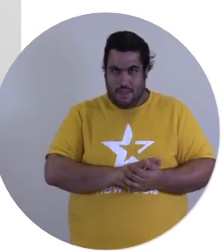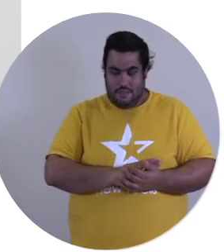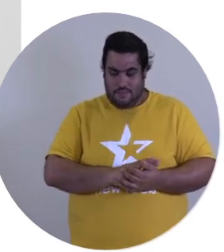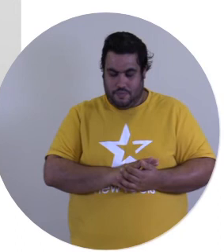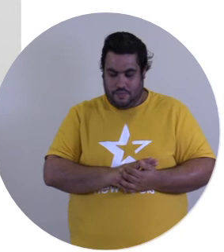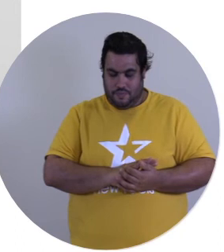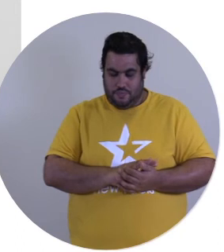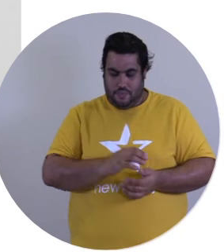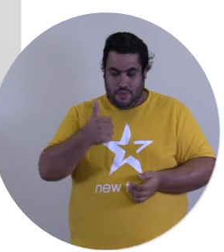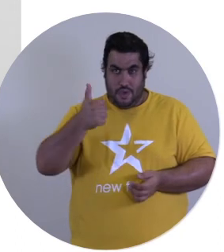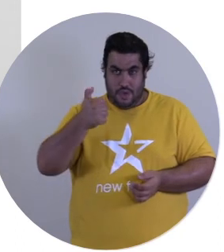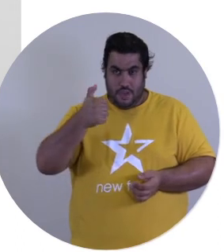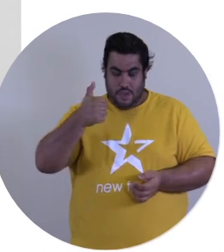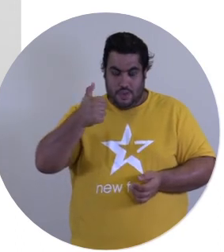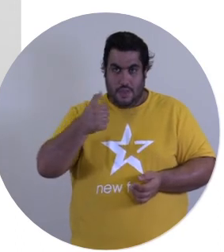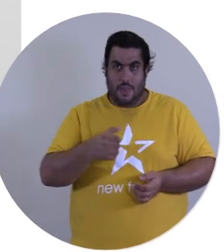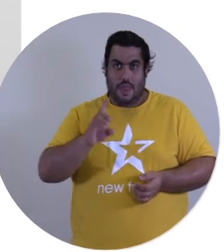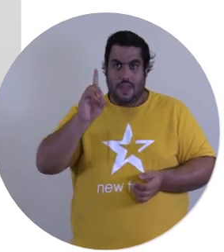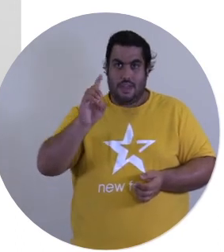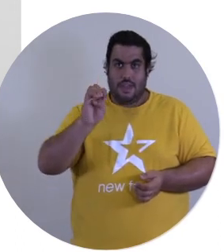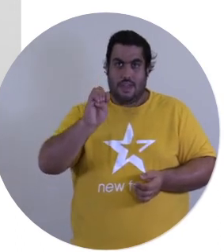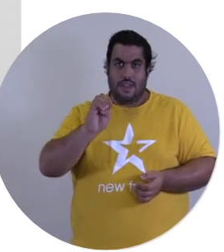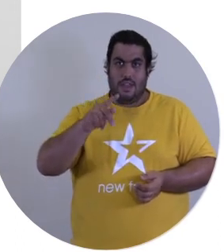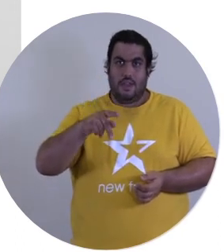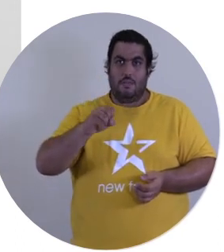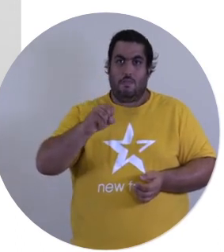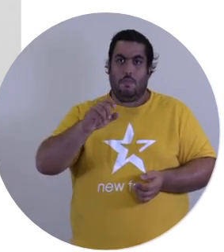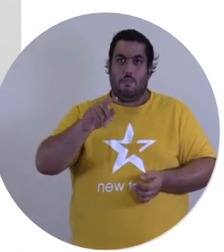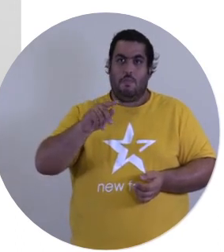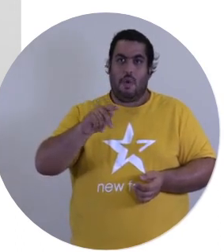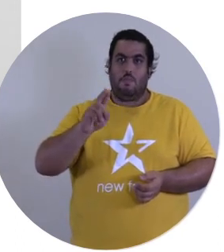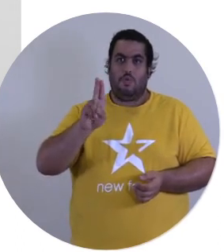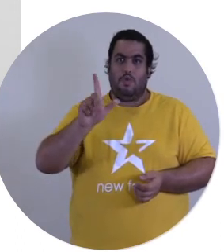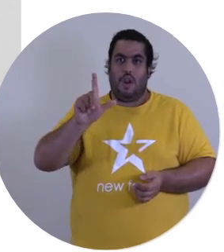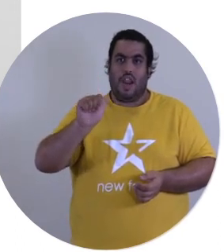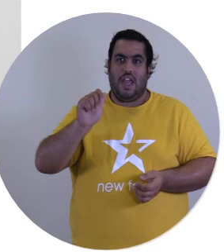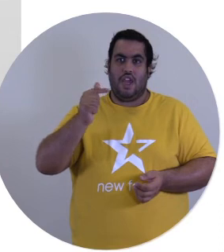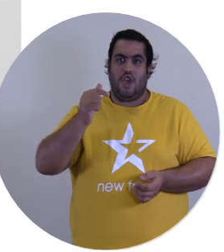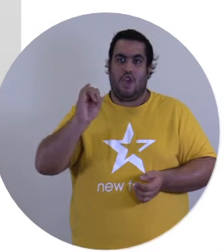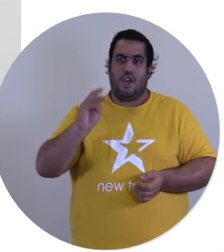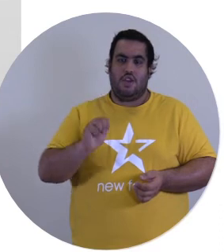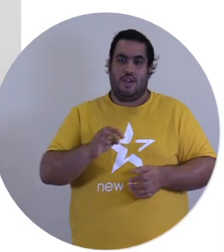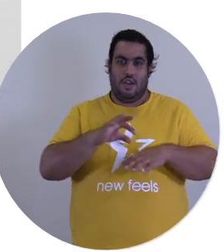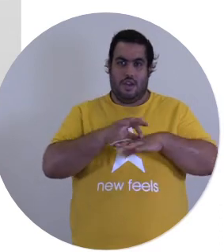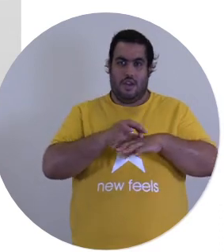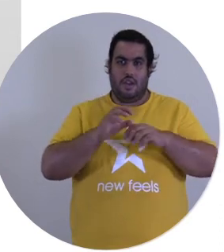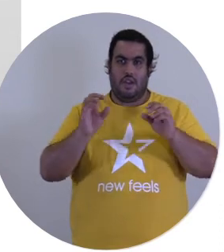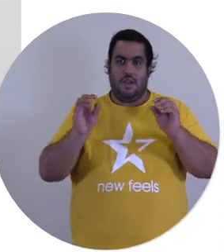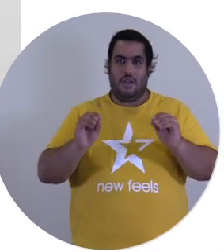skin. Example, the almond, banana, and coconut palm are among the trees.